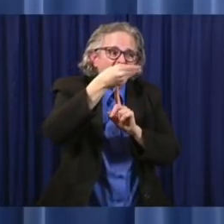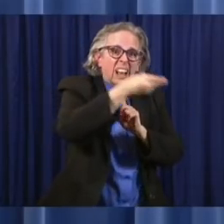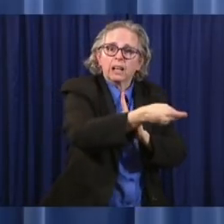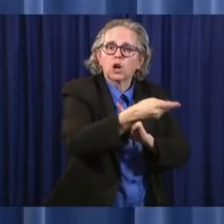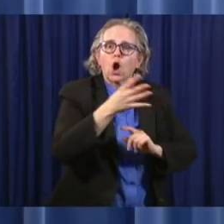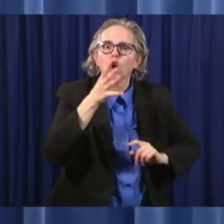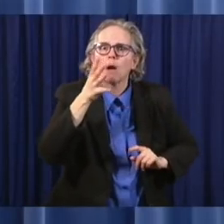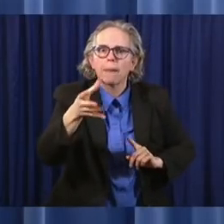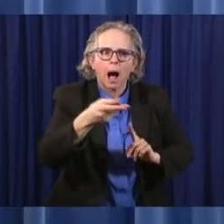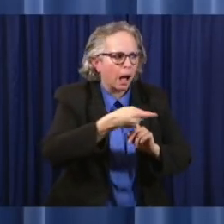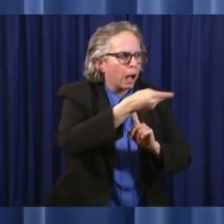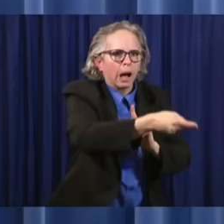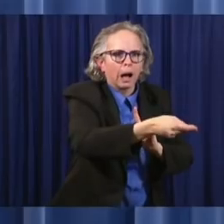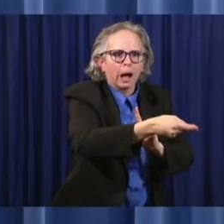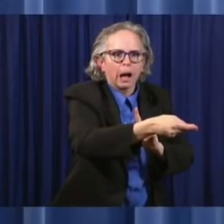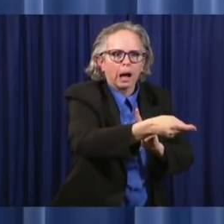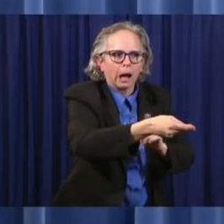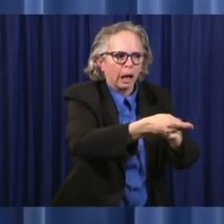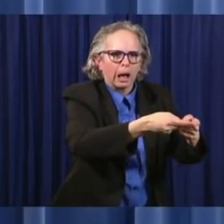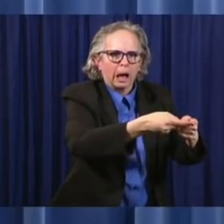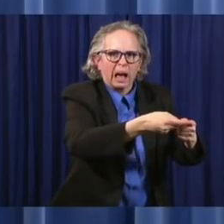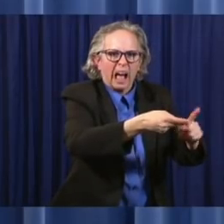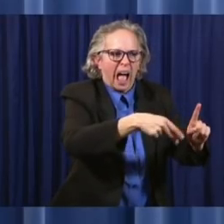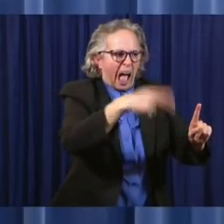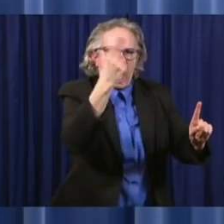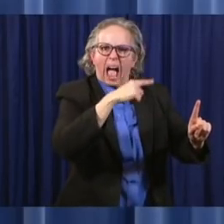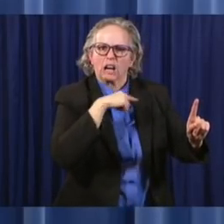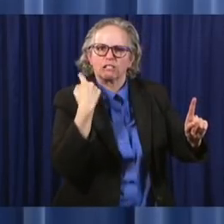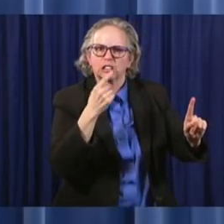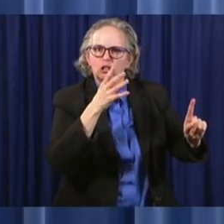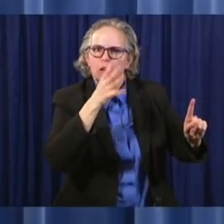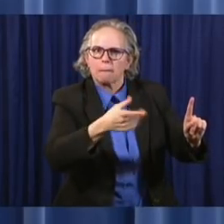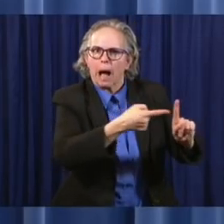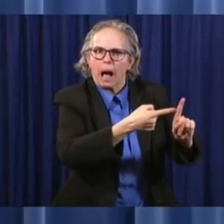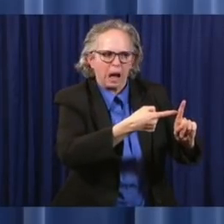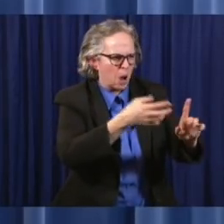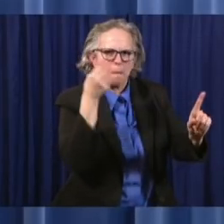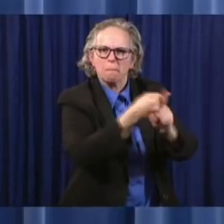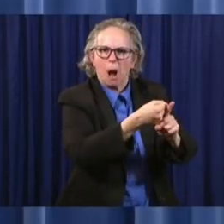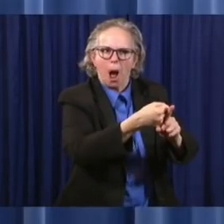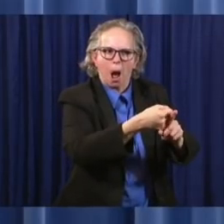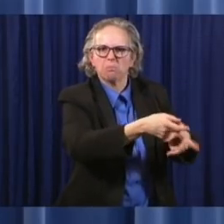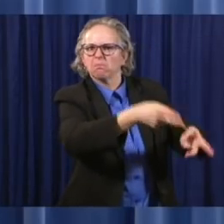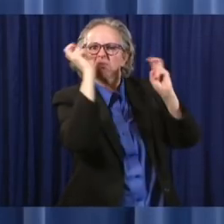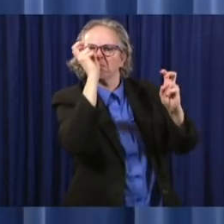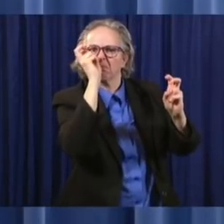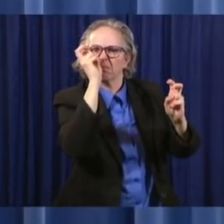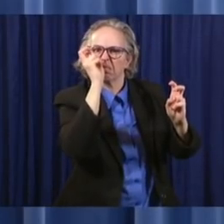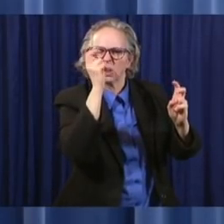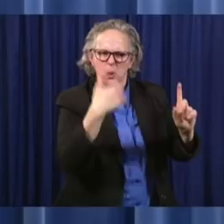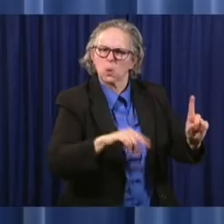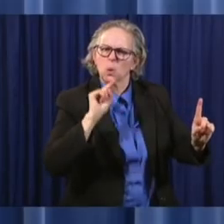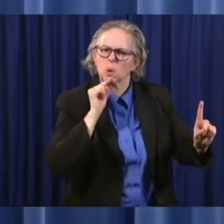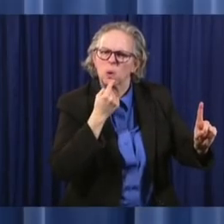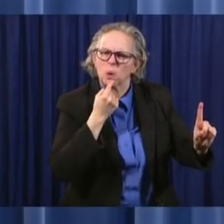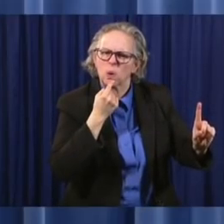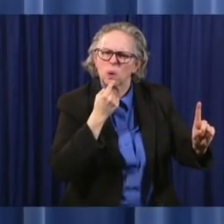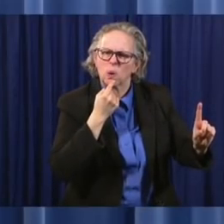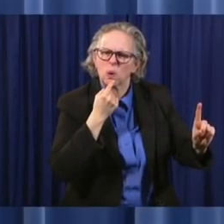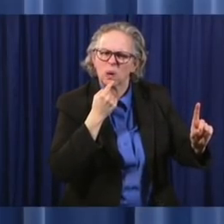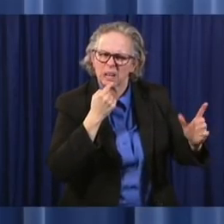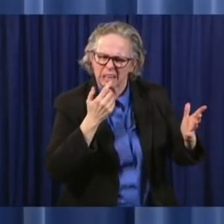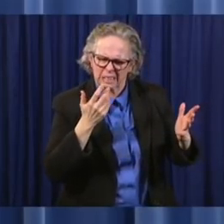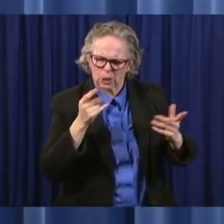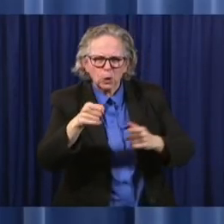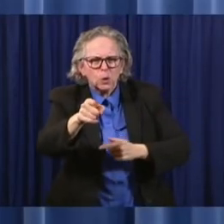who is at great risk if she gets it. These are all things that we have to continue to remind